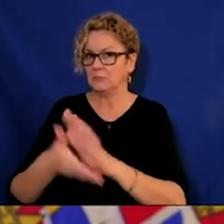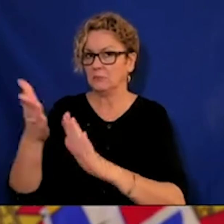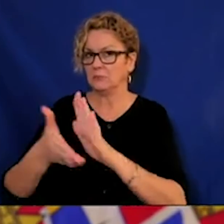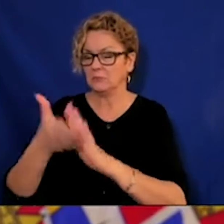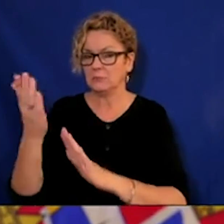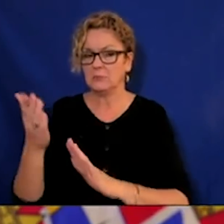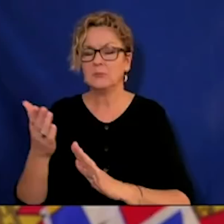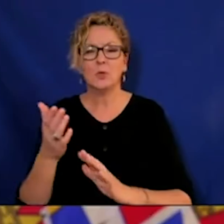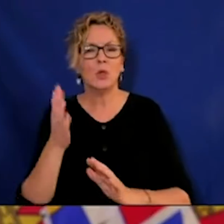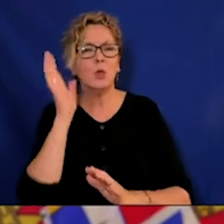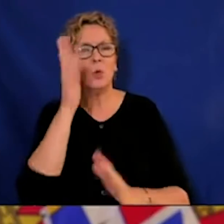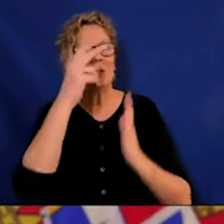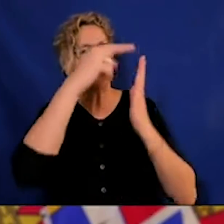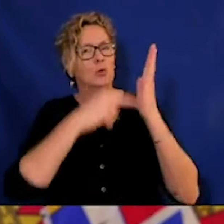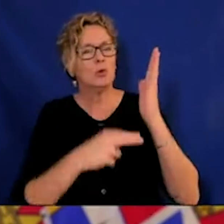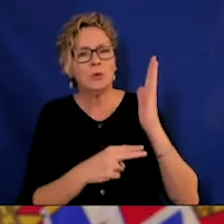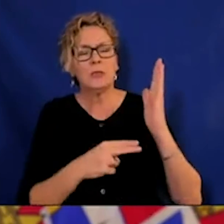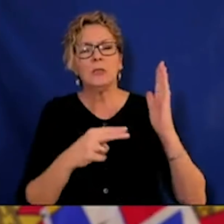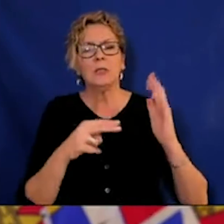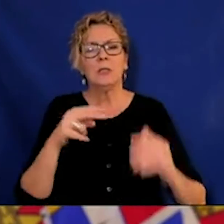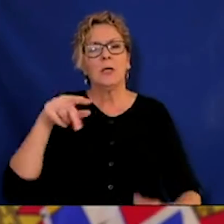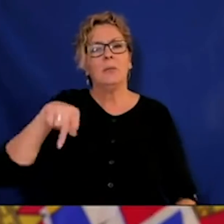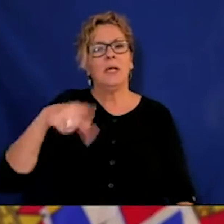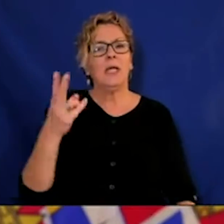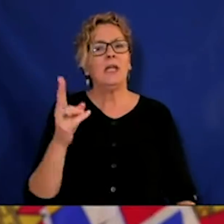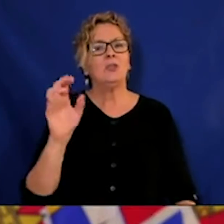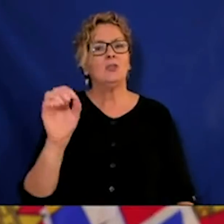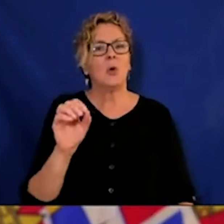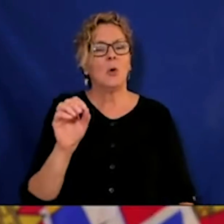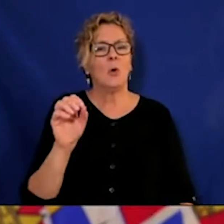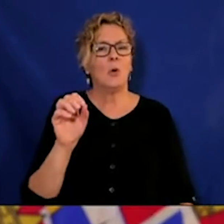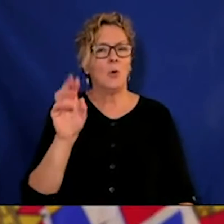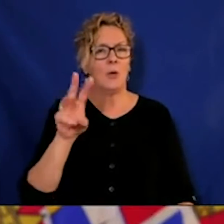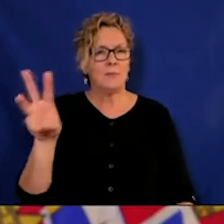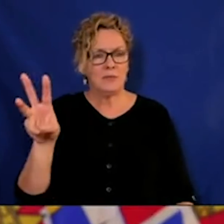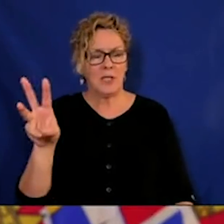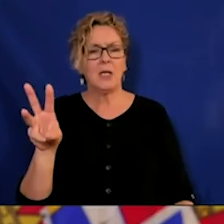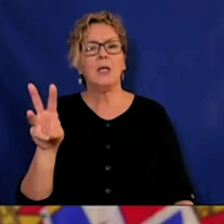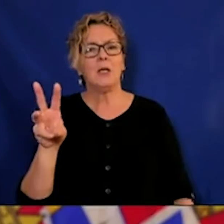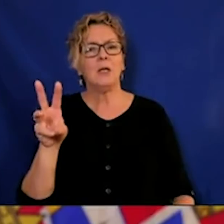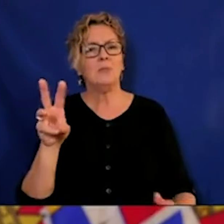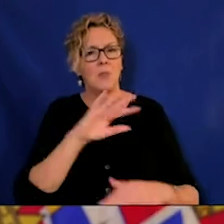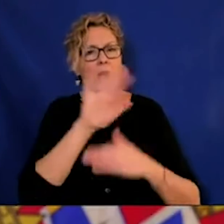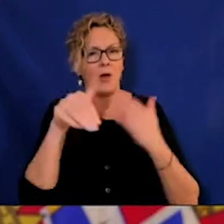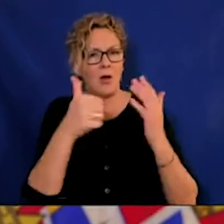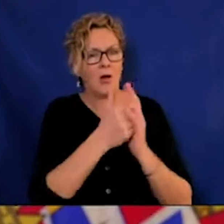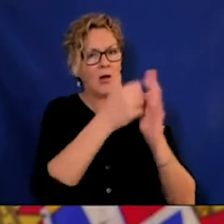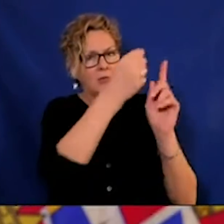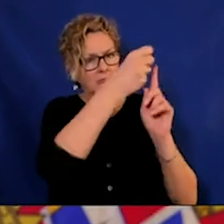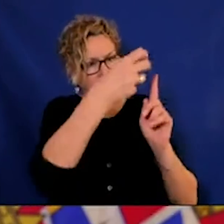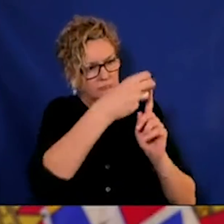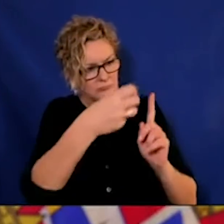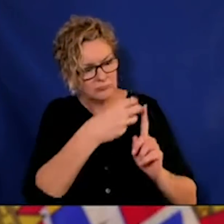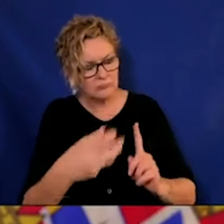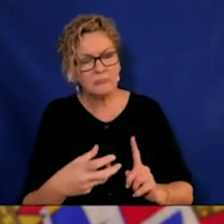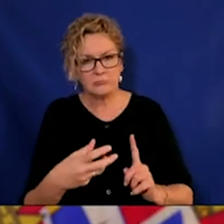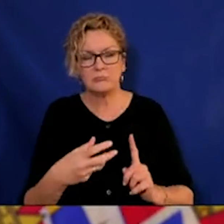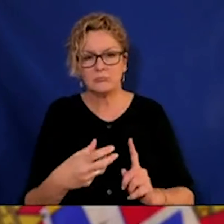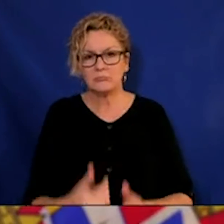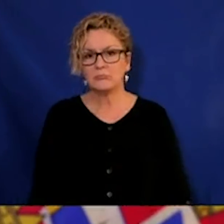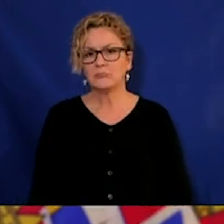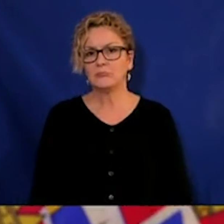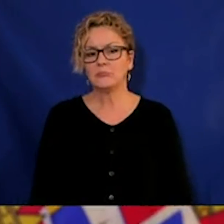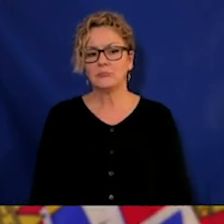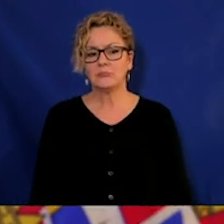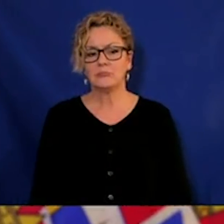posted later today on the PHO website. I know these restrictions put an added burden on what